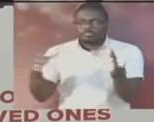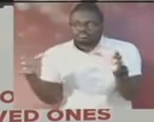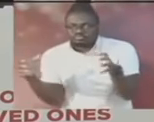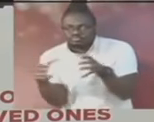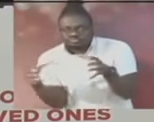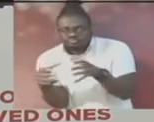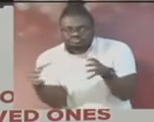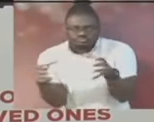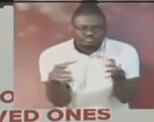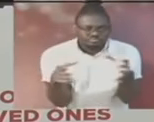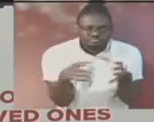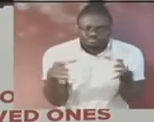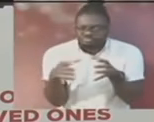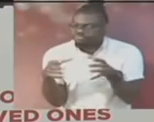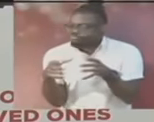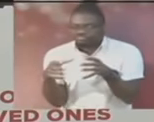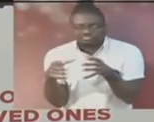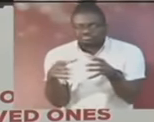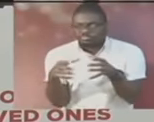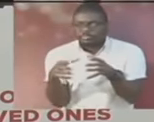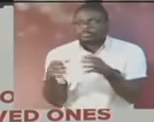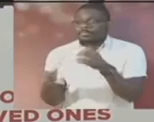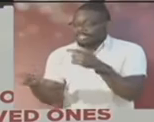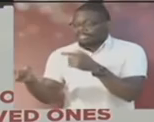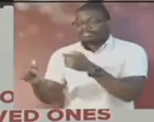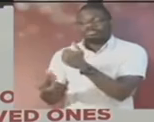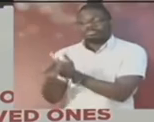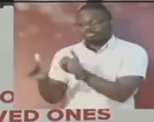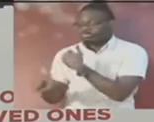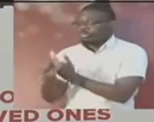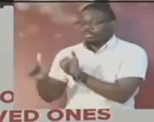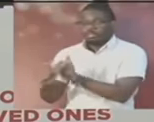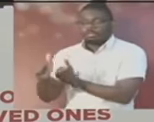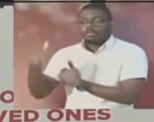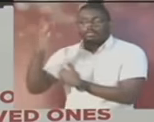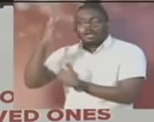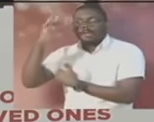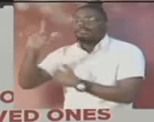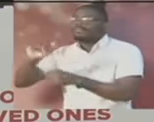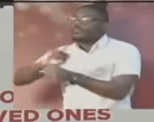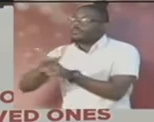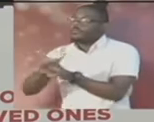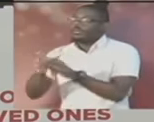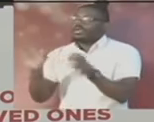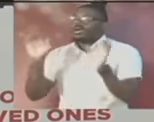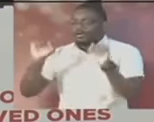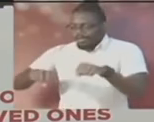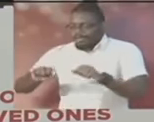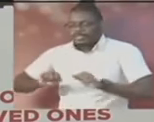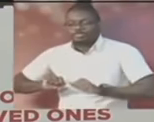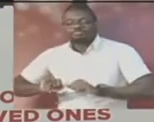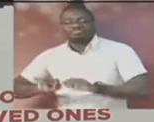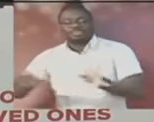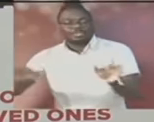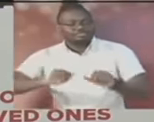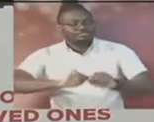whatever term we would like to describe, continues to be the main factor, the main risk factor in the spread of